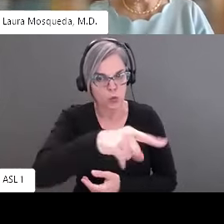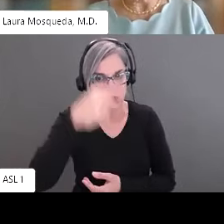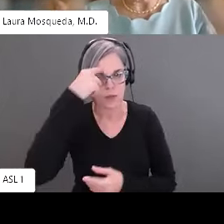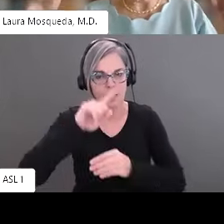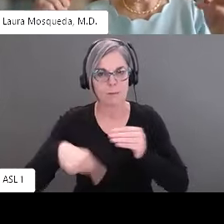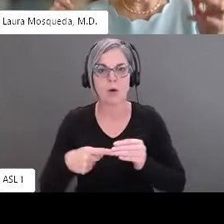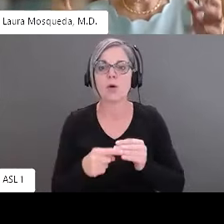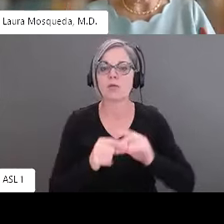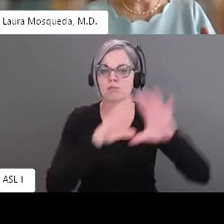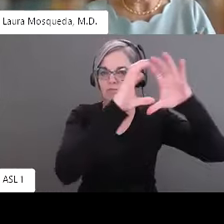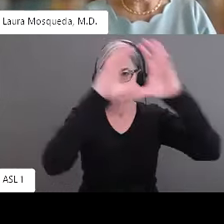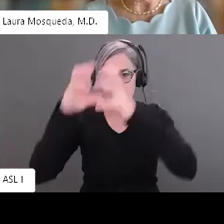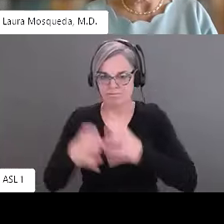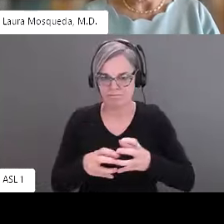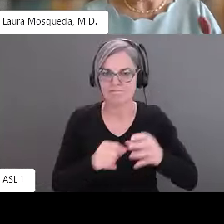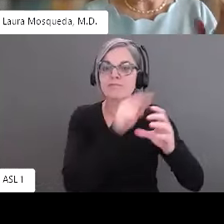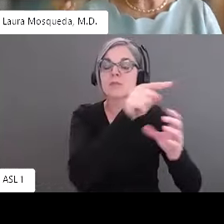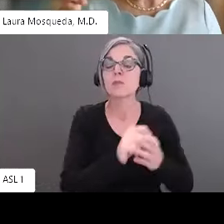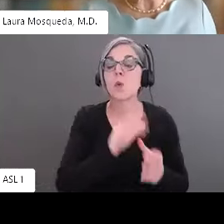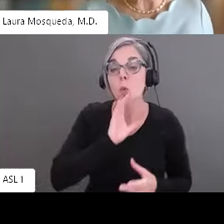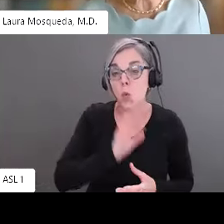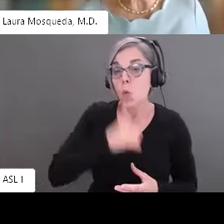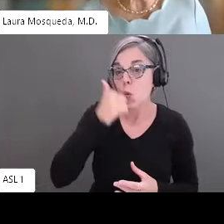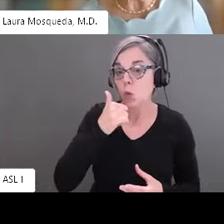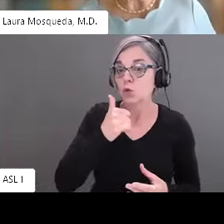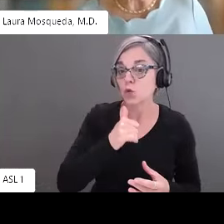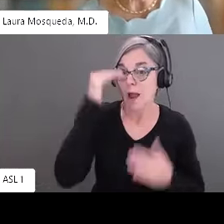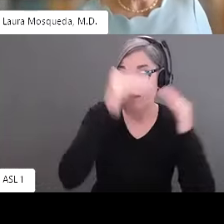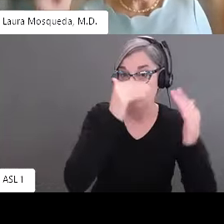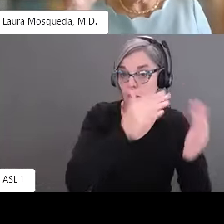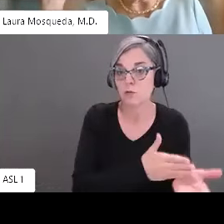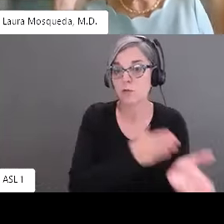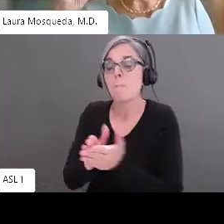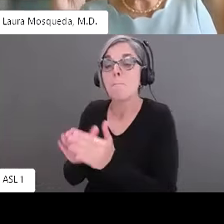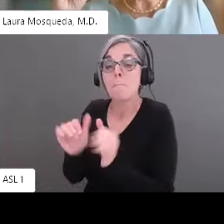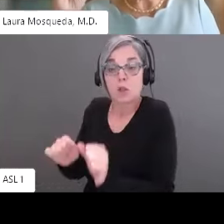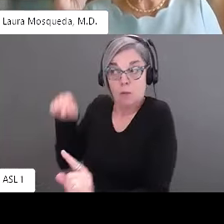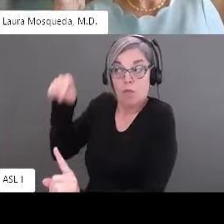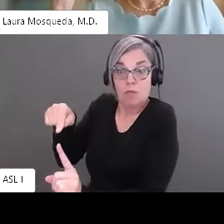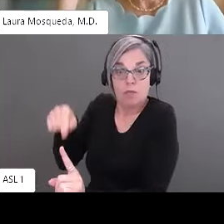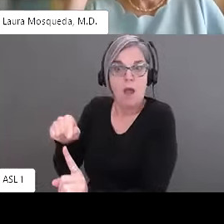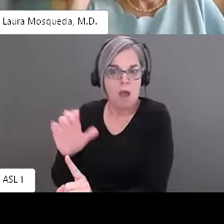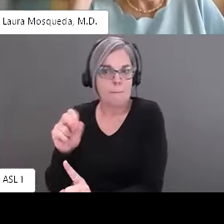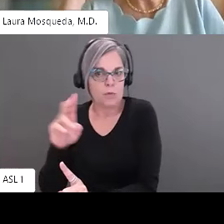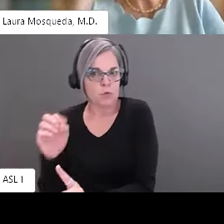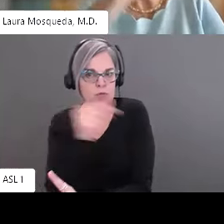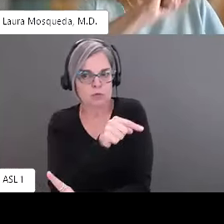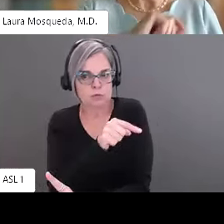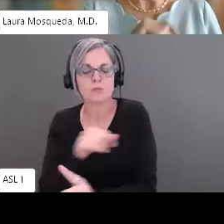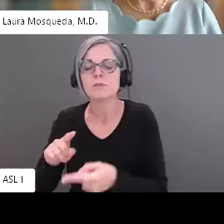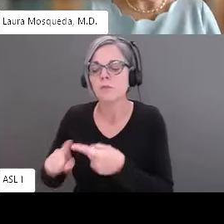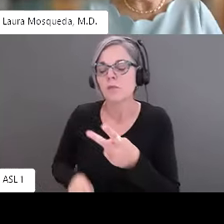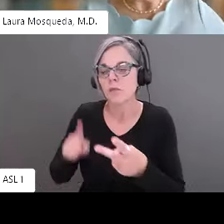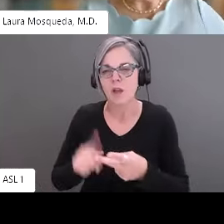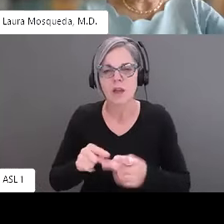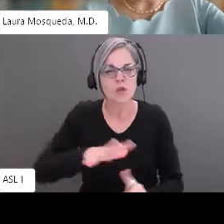potential abuser, and their context. And as I'm telling you the case, jot down what you think might